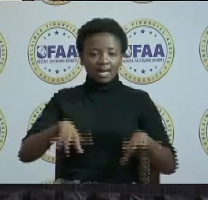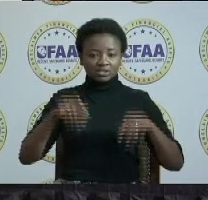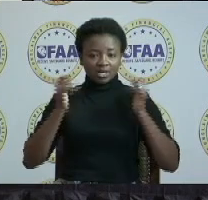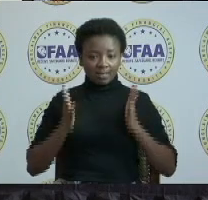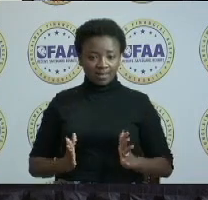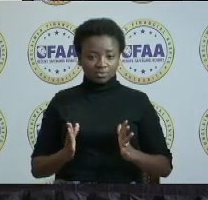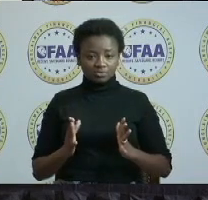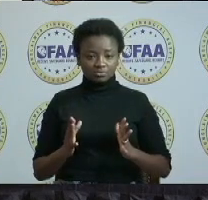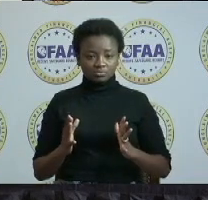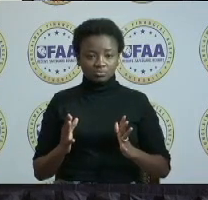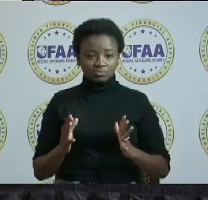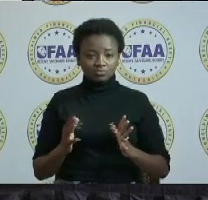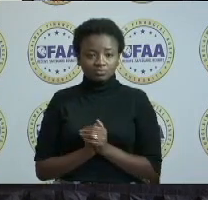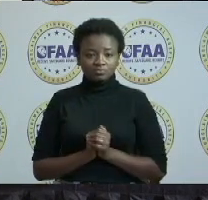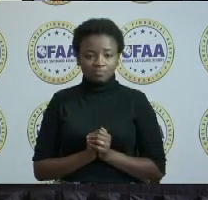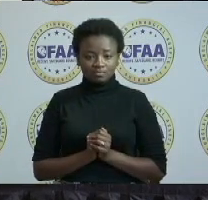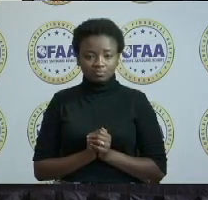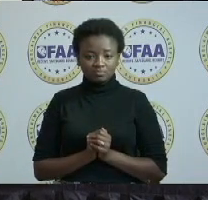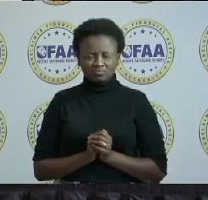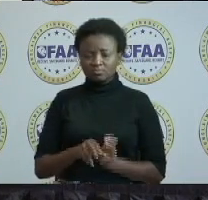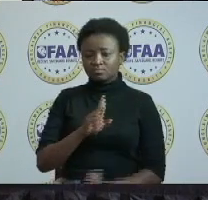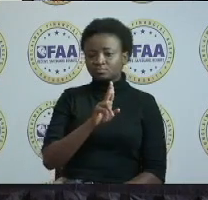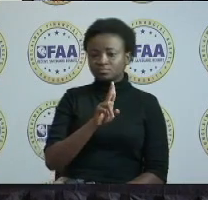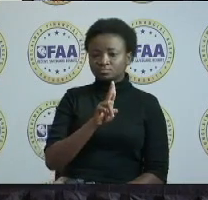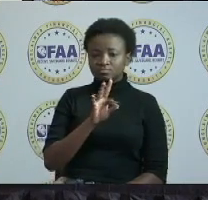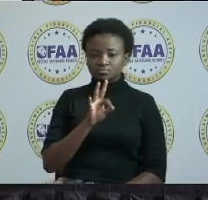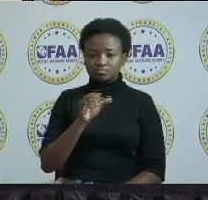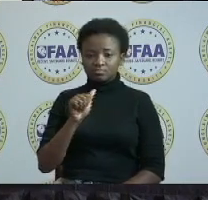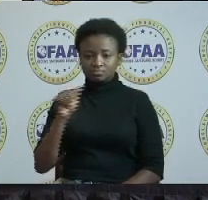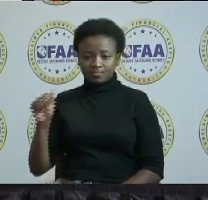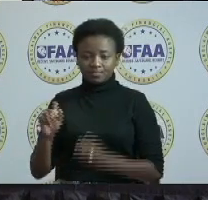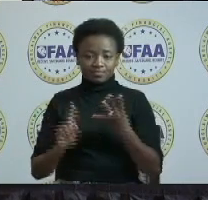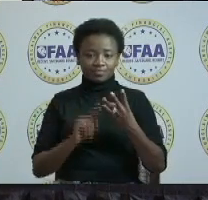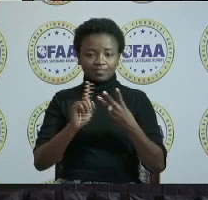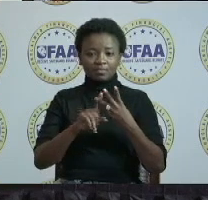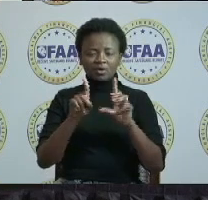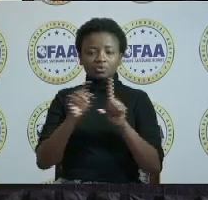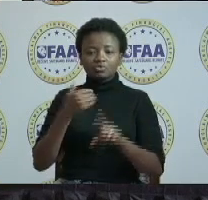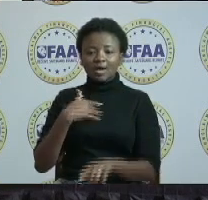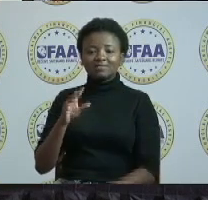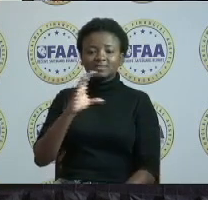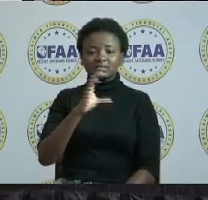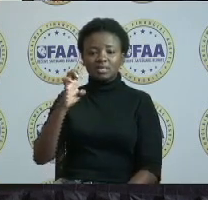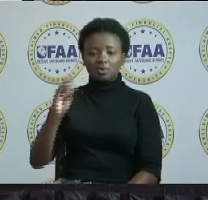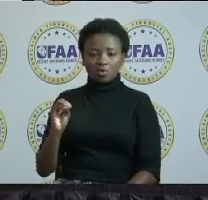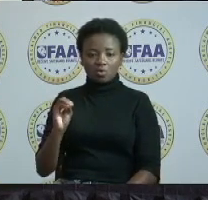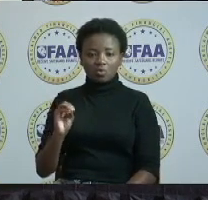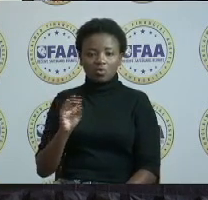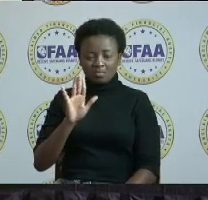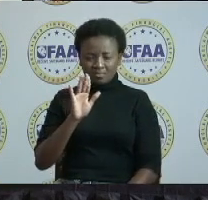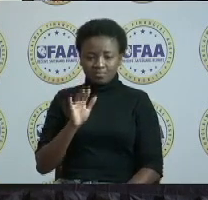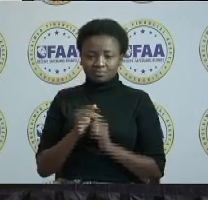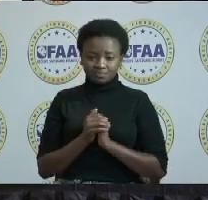Unclaimed Financial Assets Authority. And we also have the CEO and managing trustee of UFAA, that